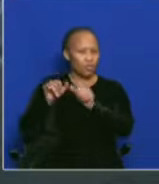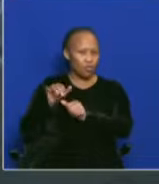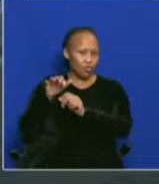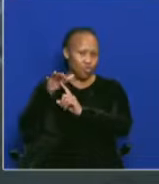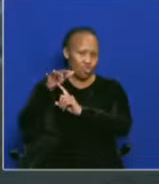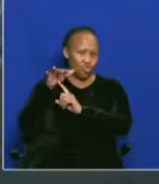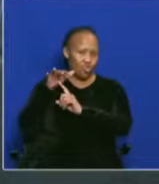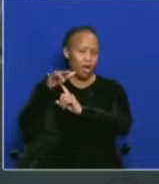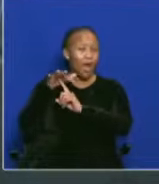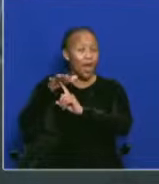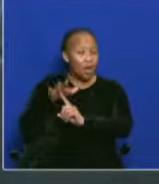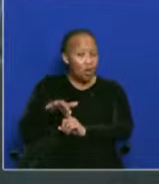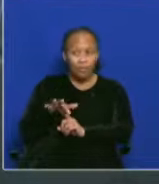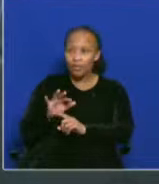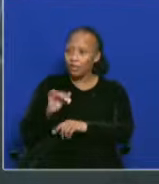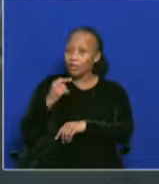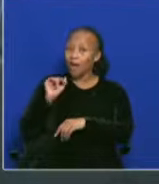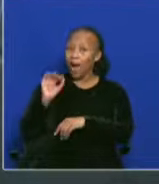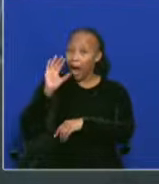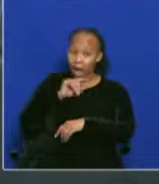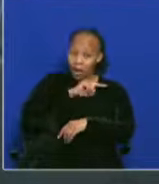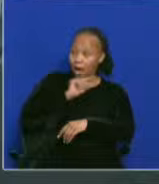them.